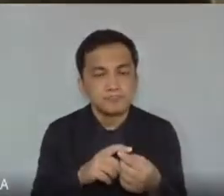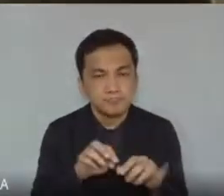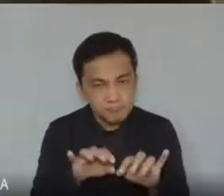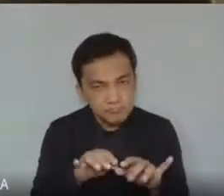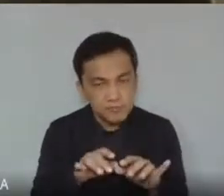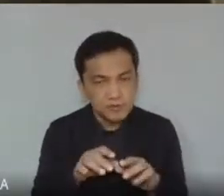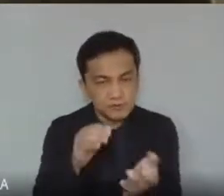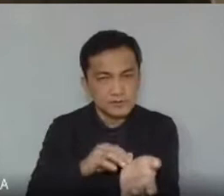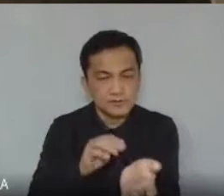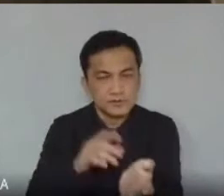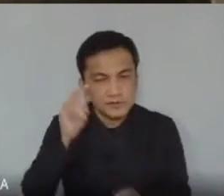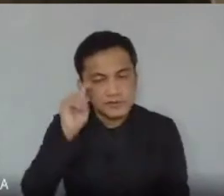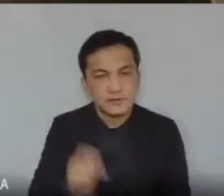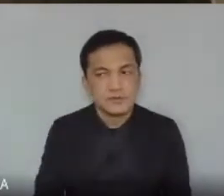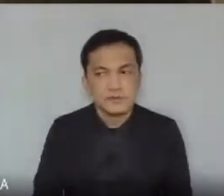Yeah.